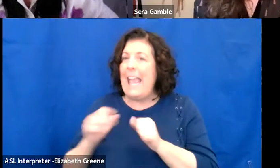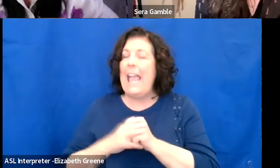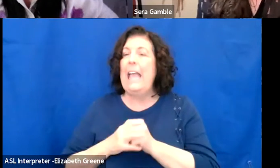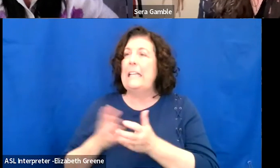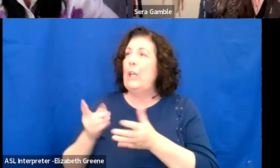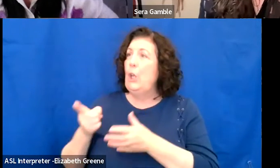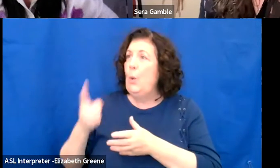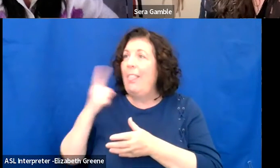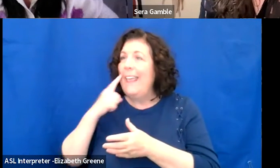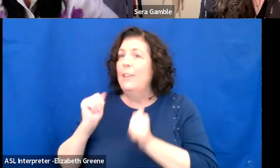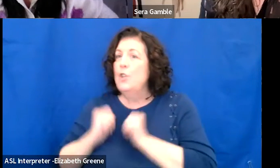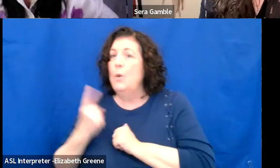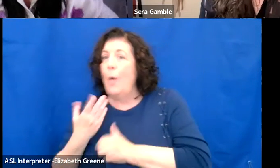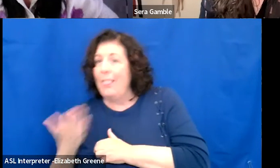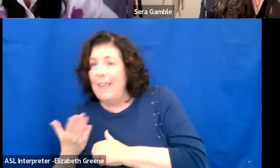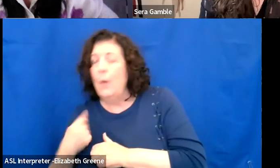prep.